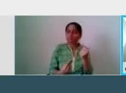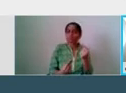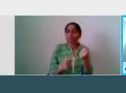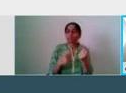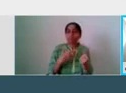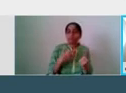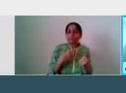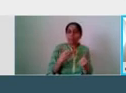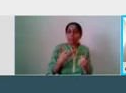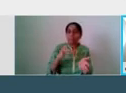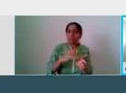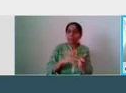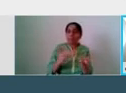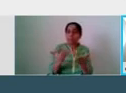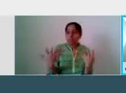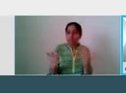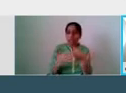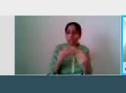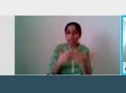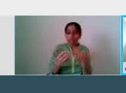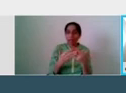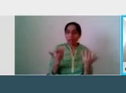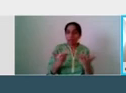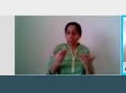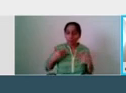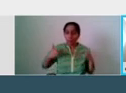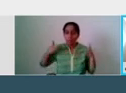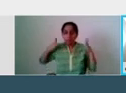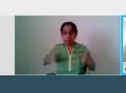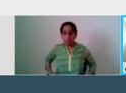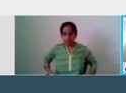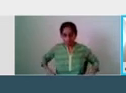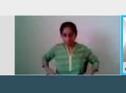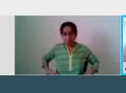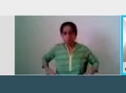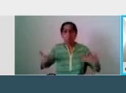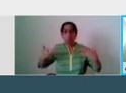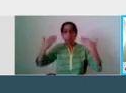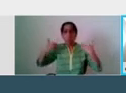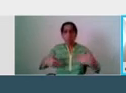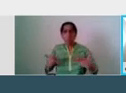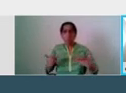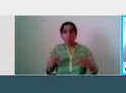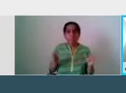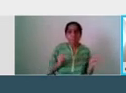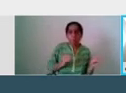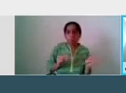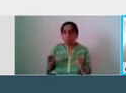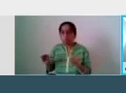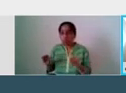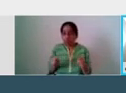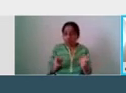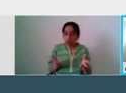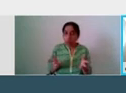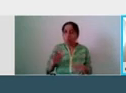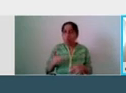of my uh torso upper part of the body orientation of that and then movement of my